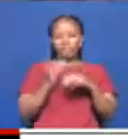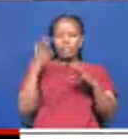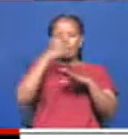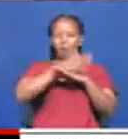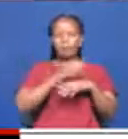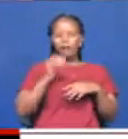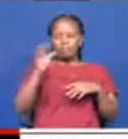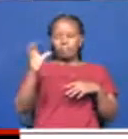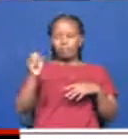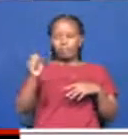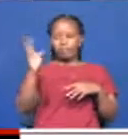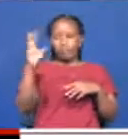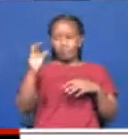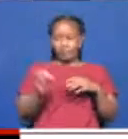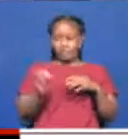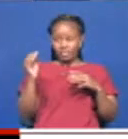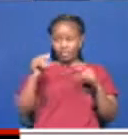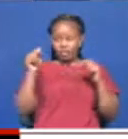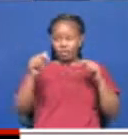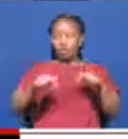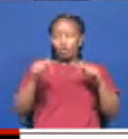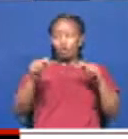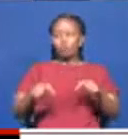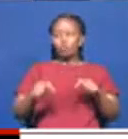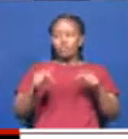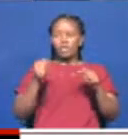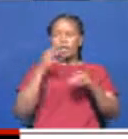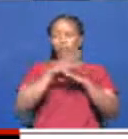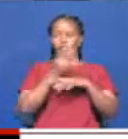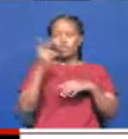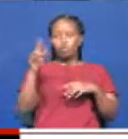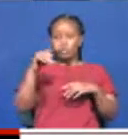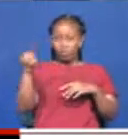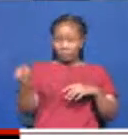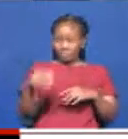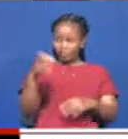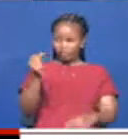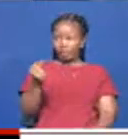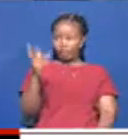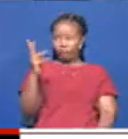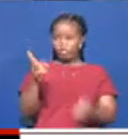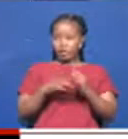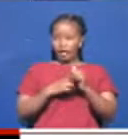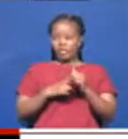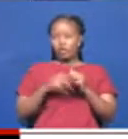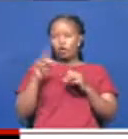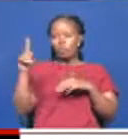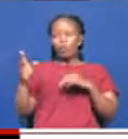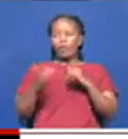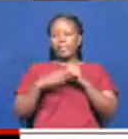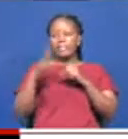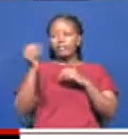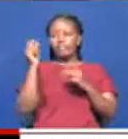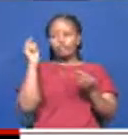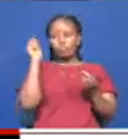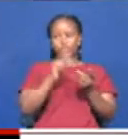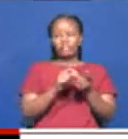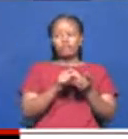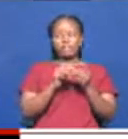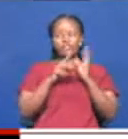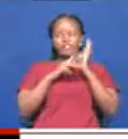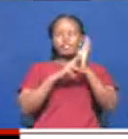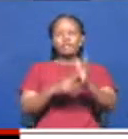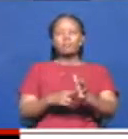the 2,549 samples screened, 195 turned positive, representing a